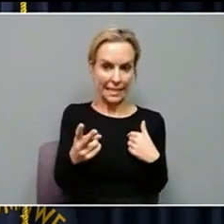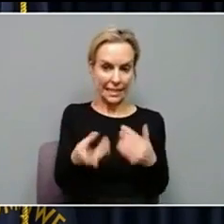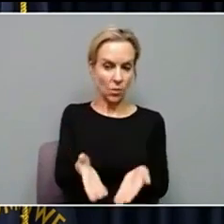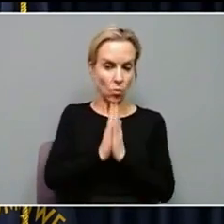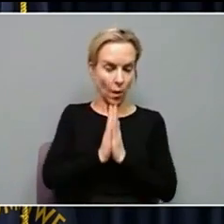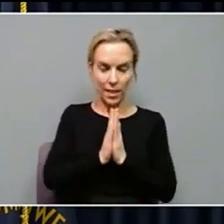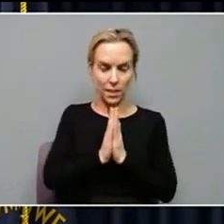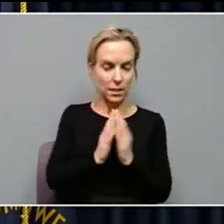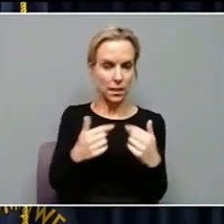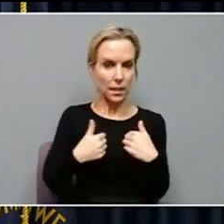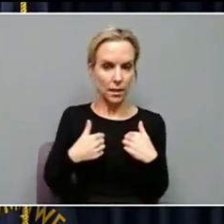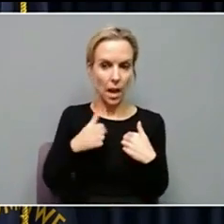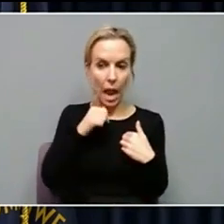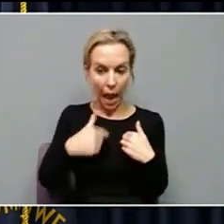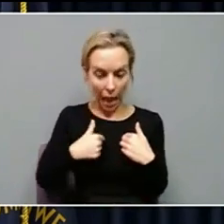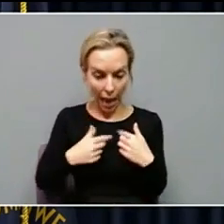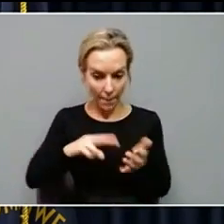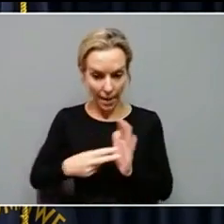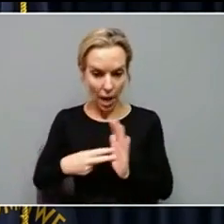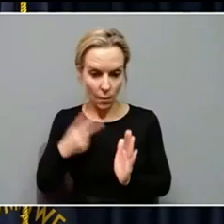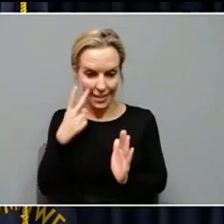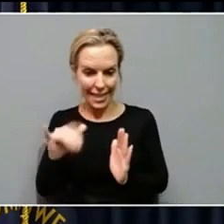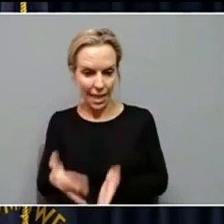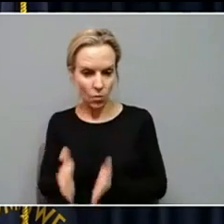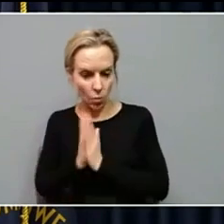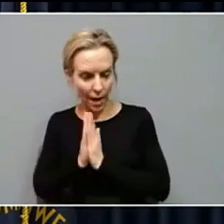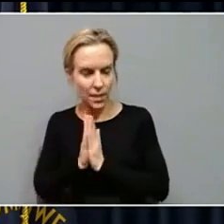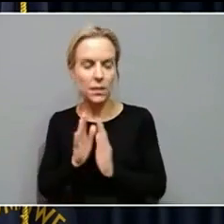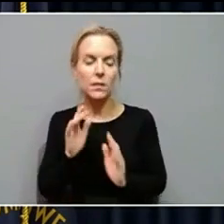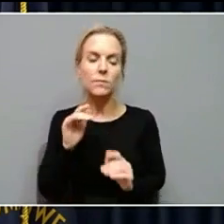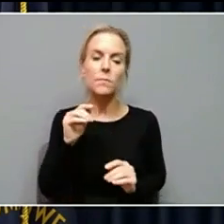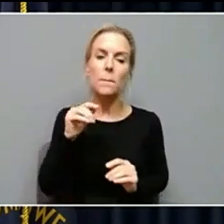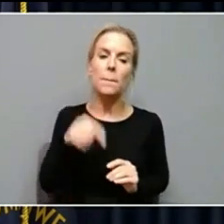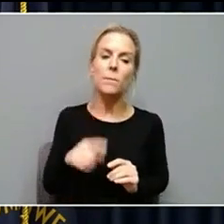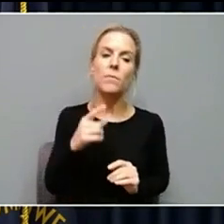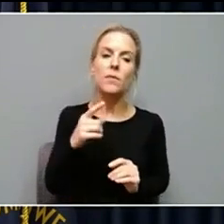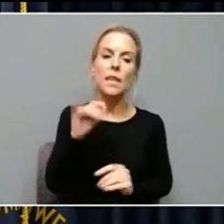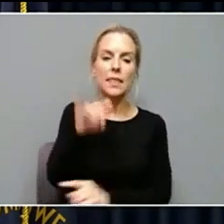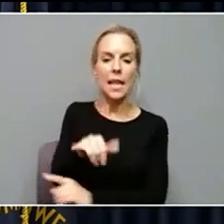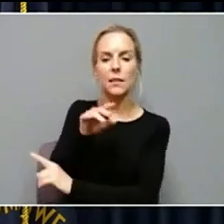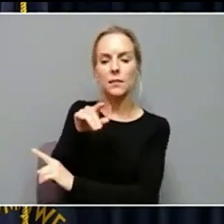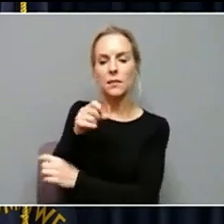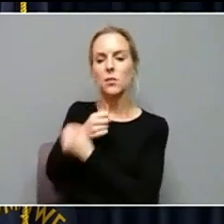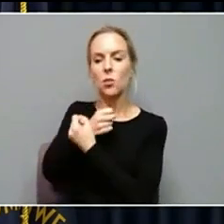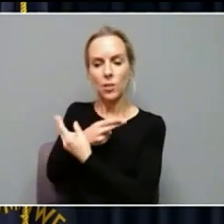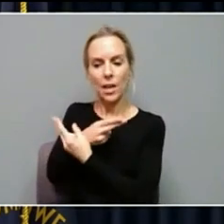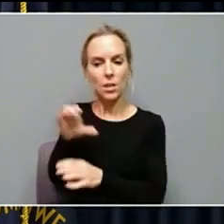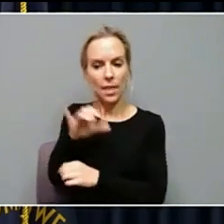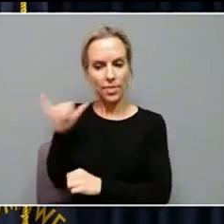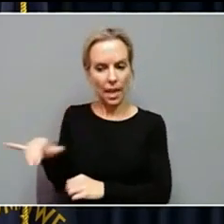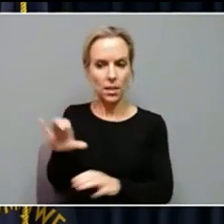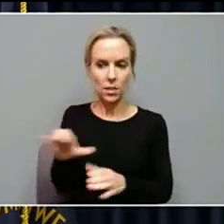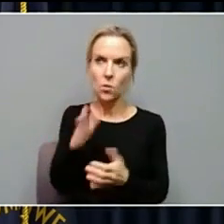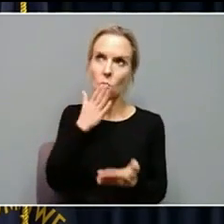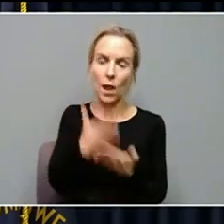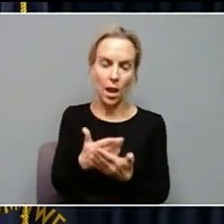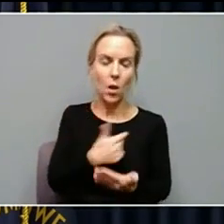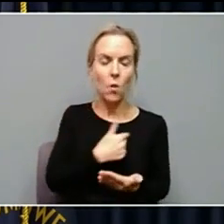I'm not sure I would necessarily see that request. I mean, this is what Dr. Stack does and does so well. So we will get